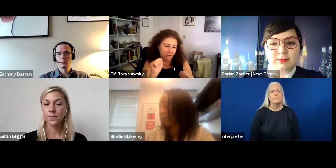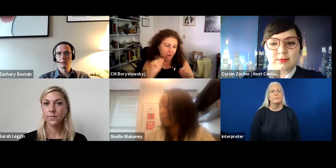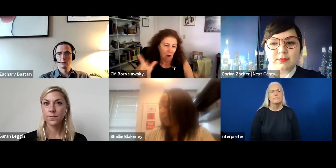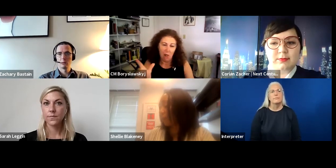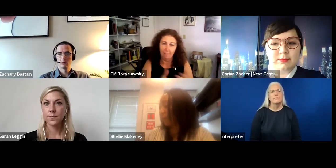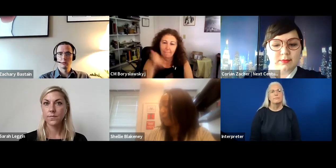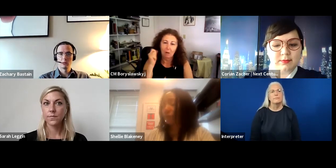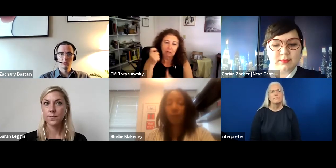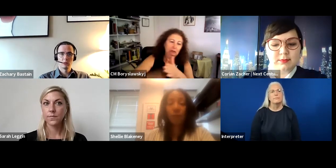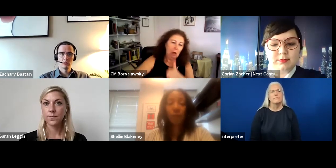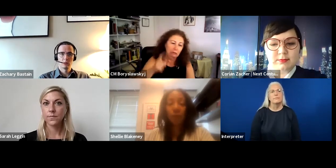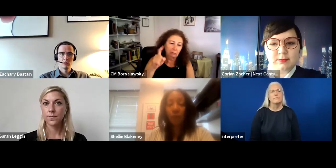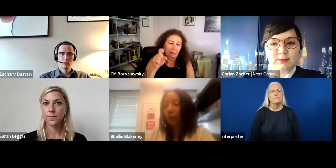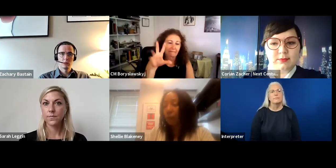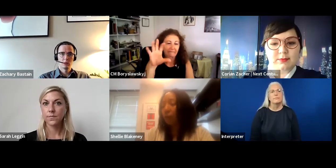afford